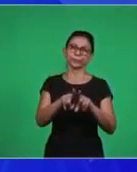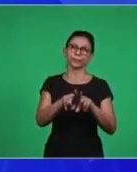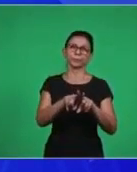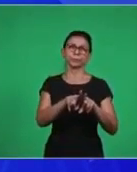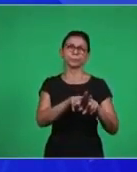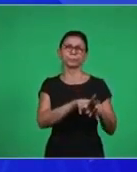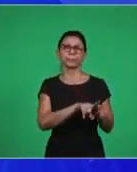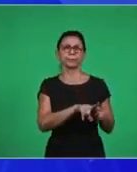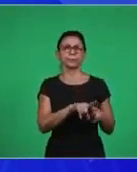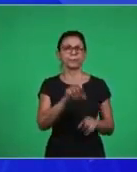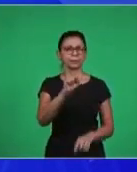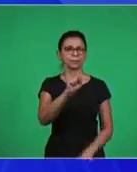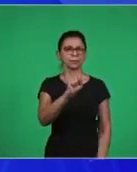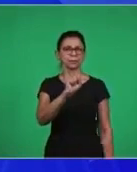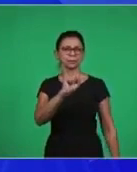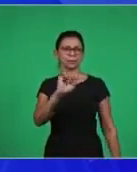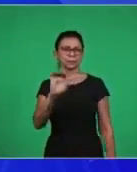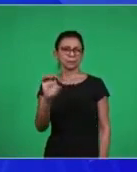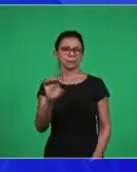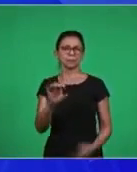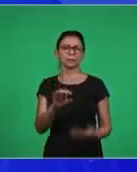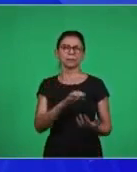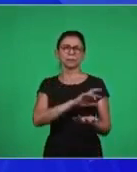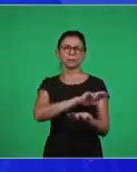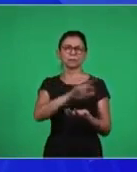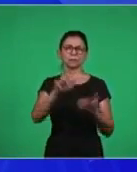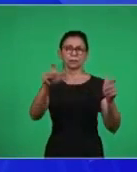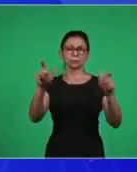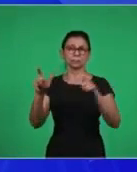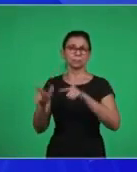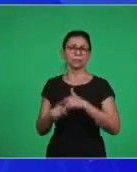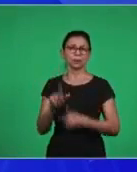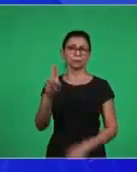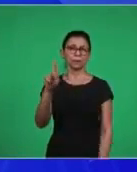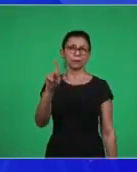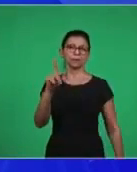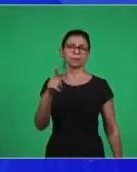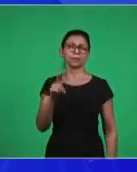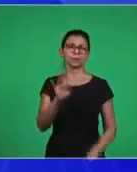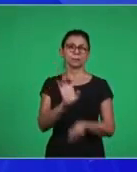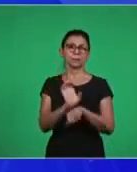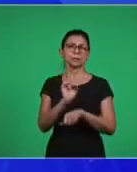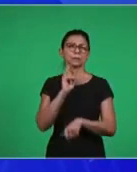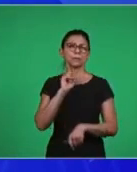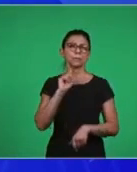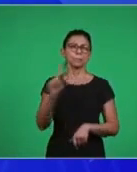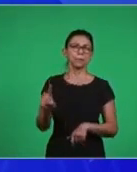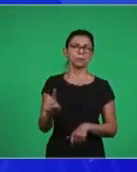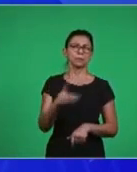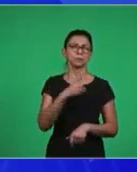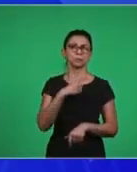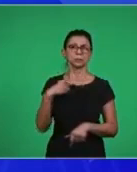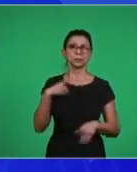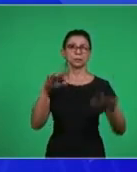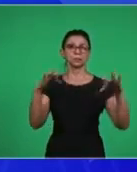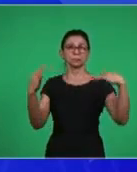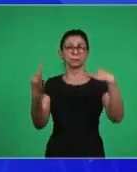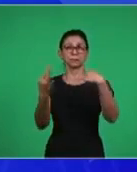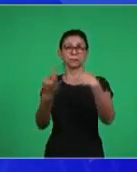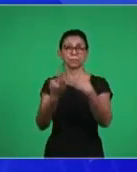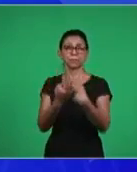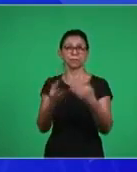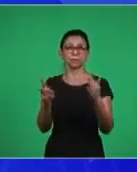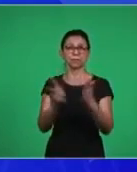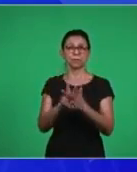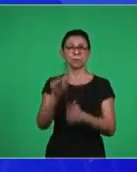Pastors anointed in Aracaju, in the state of Sergipe. Nelson Governador Valadares, state of Minas Gerais in Brazil. Deacons